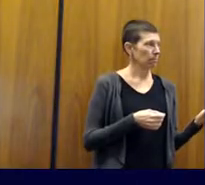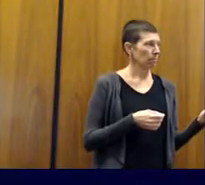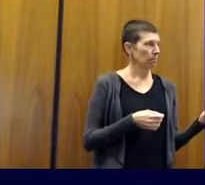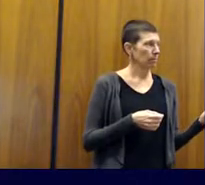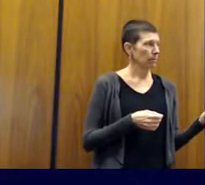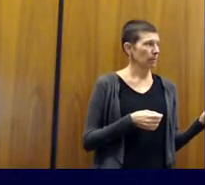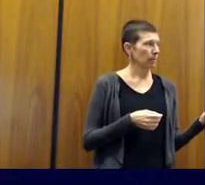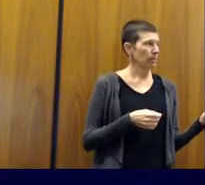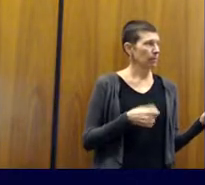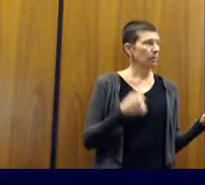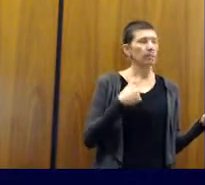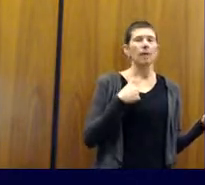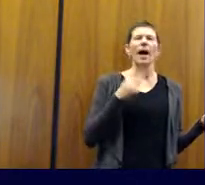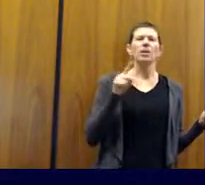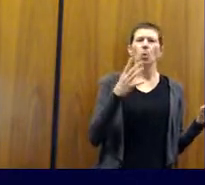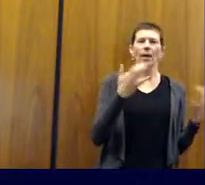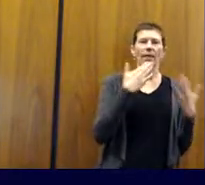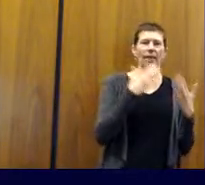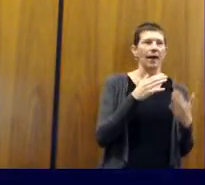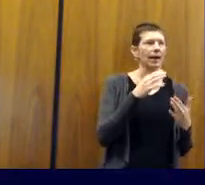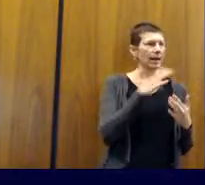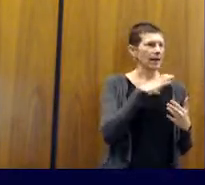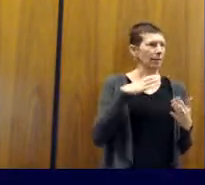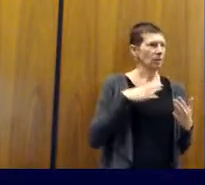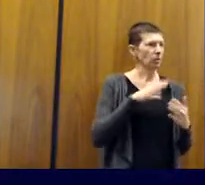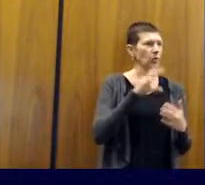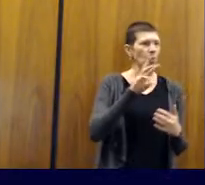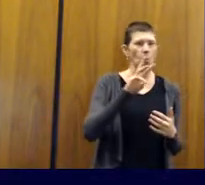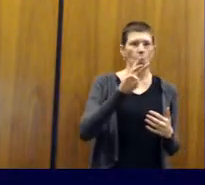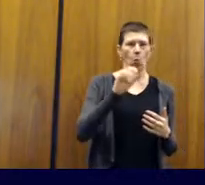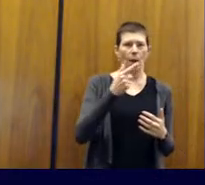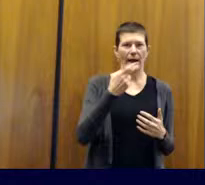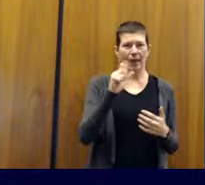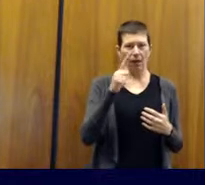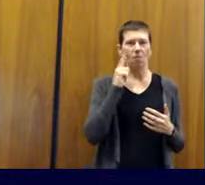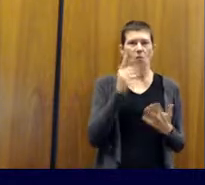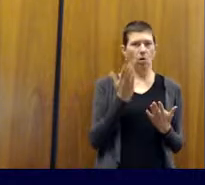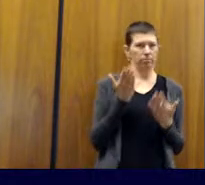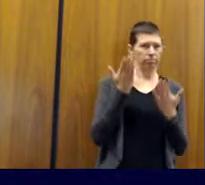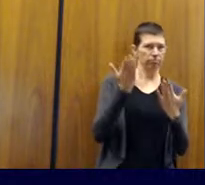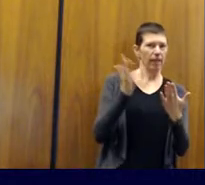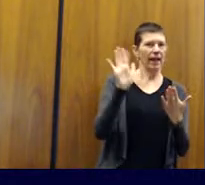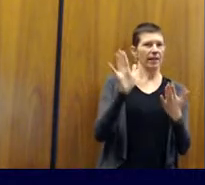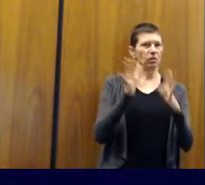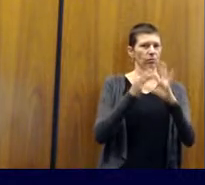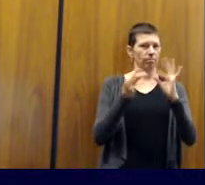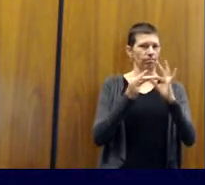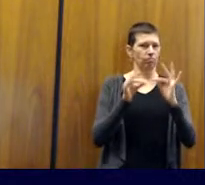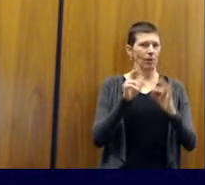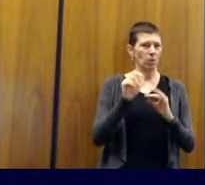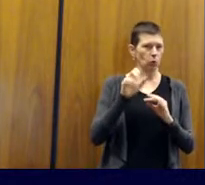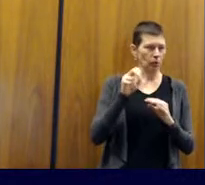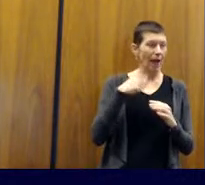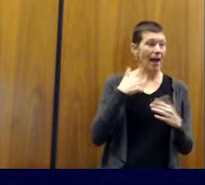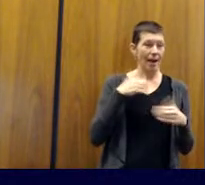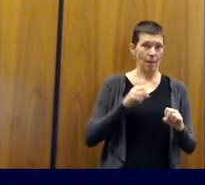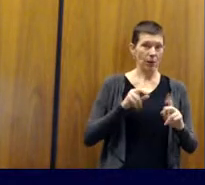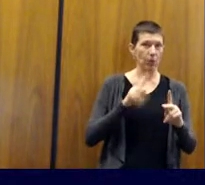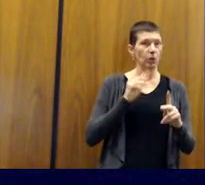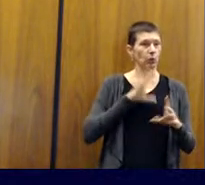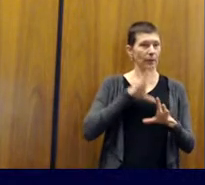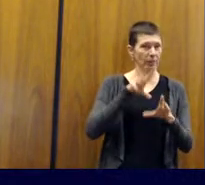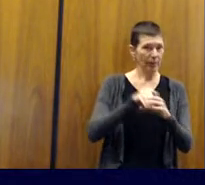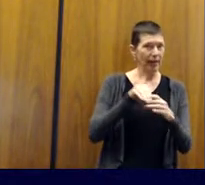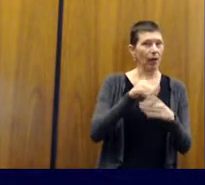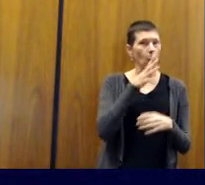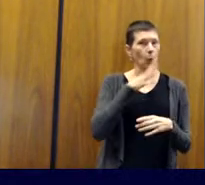I just want to thank Commissioner Wayhill for presenting this resolution, And I had an opportunity to participate